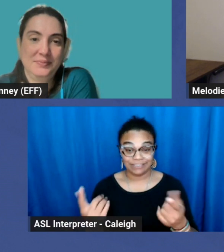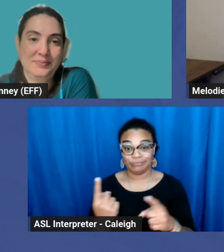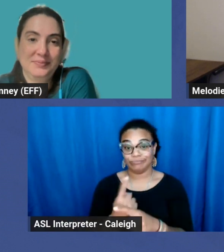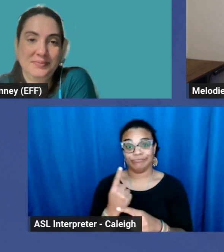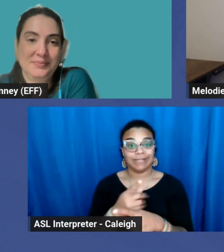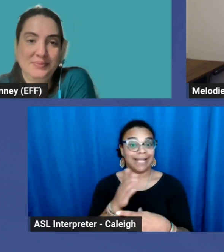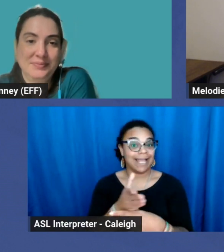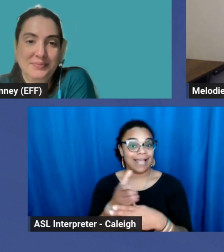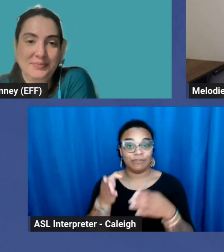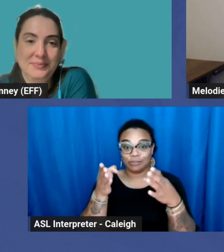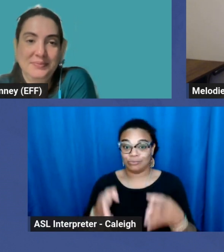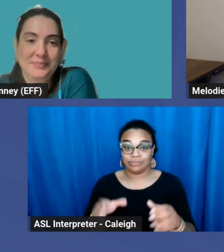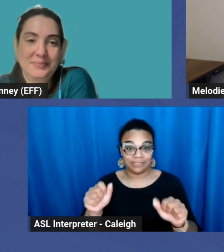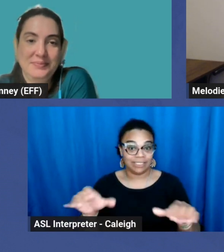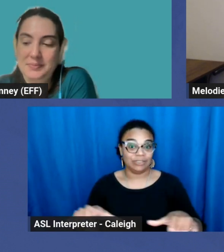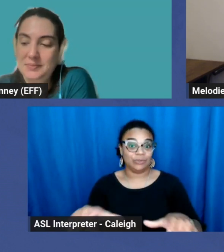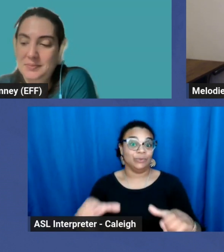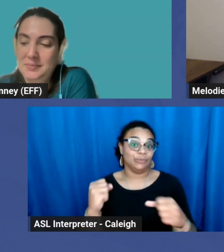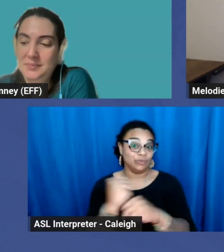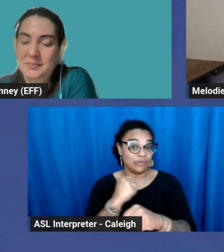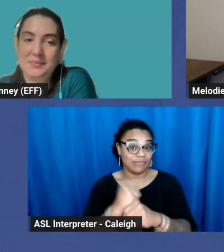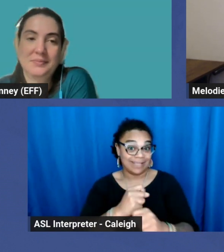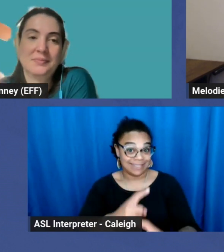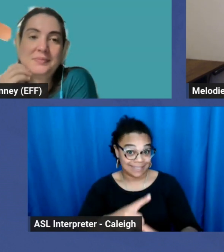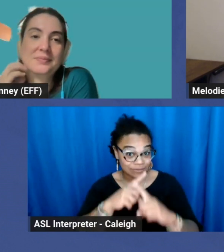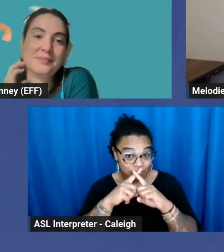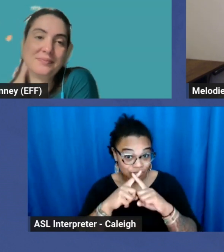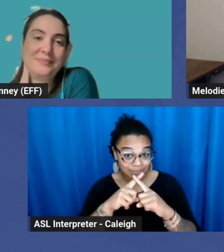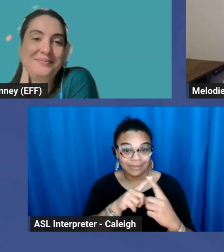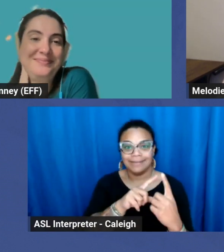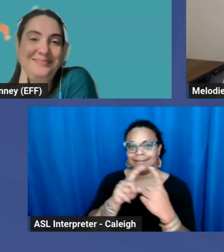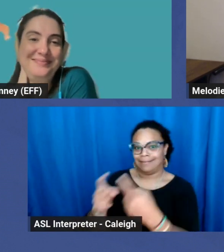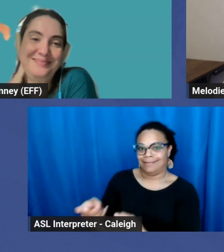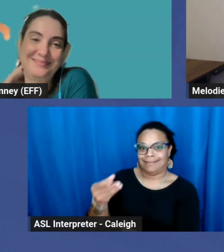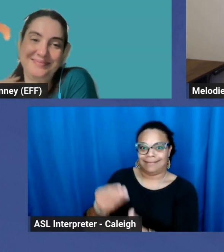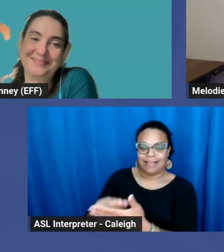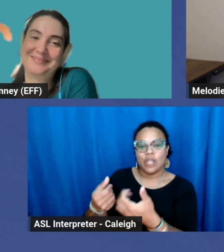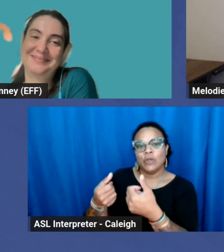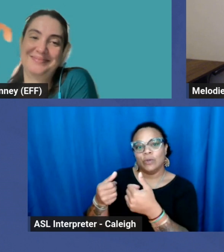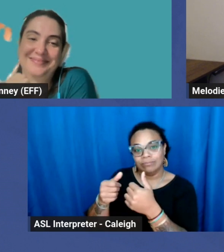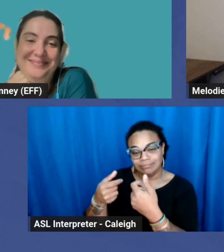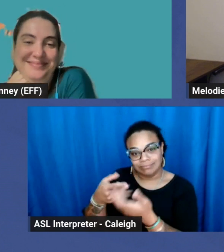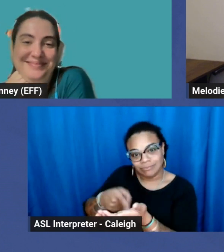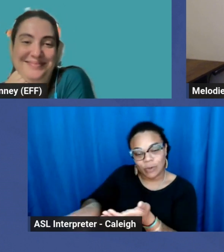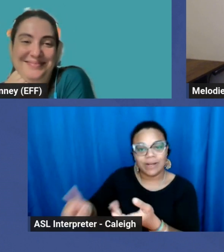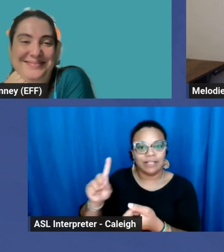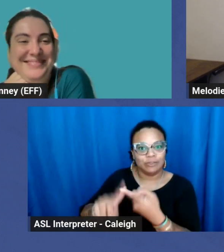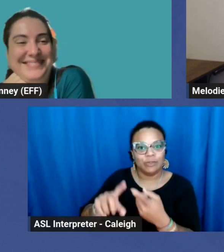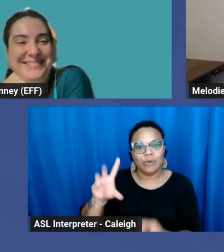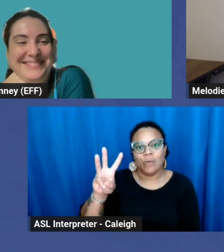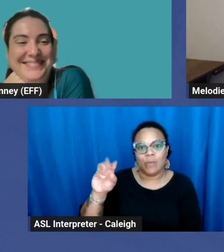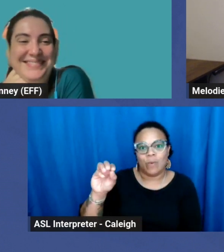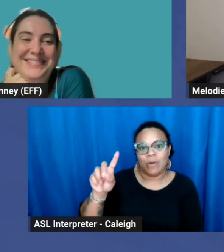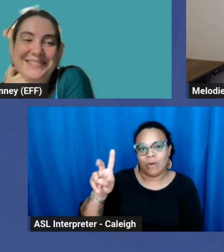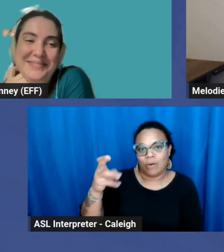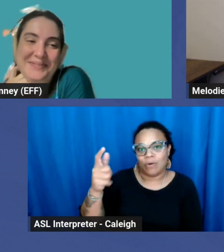can do to fight censorship is donate to Woodhull Freedom Foundation. They've really been pioneers